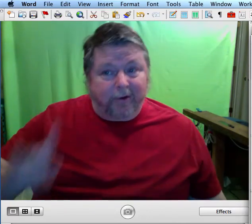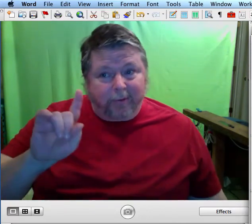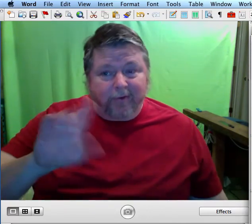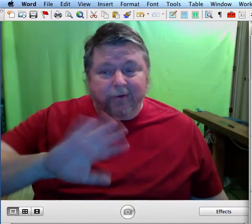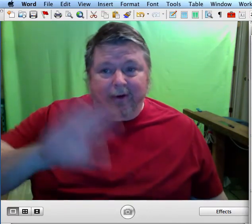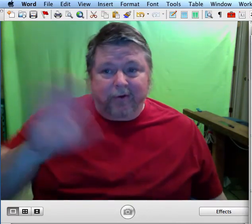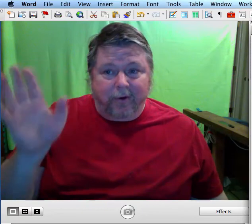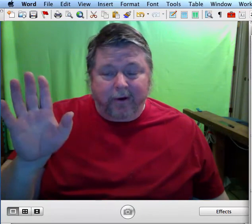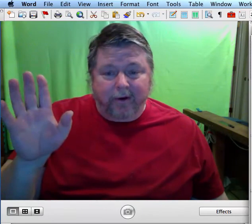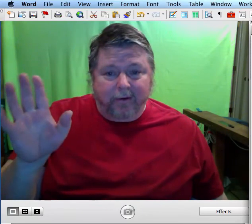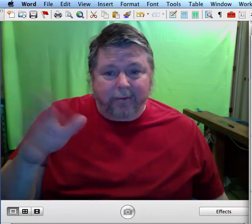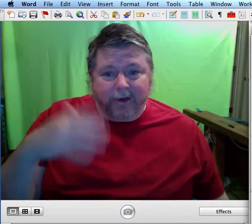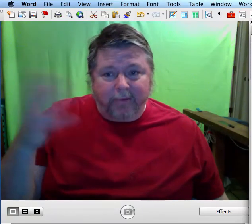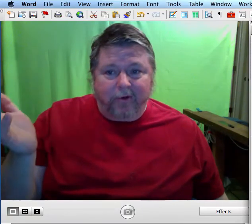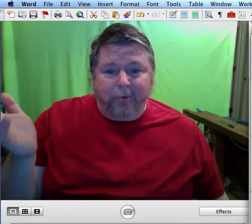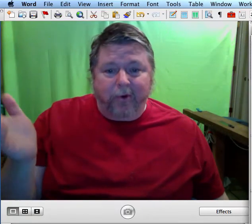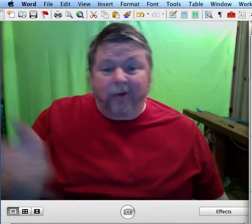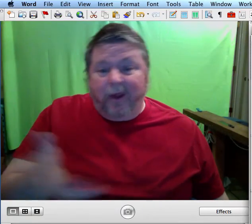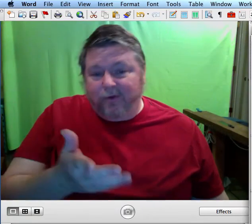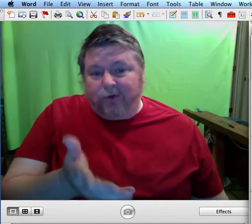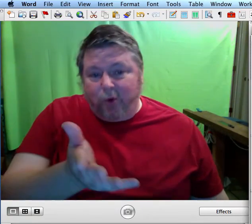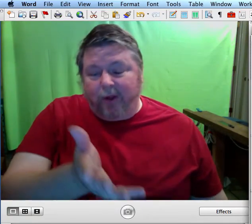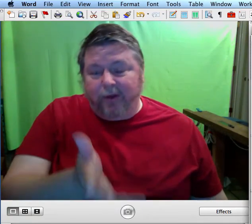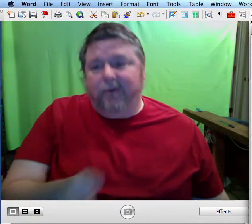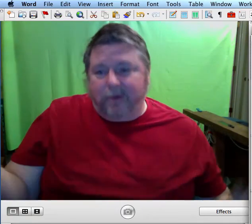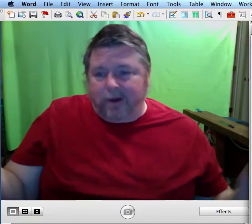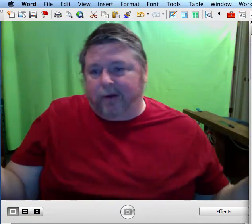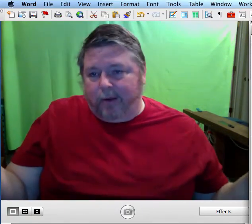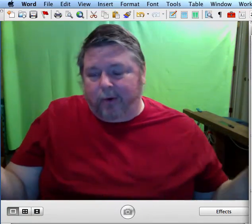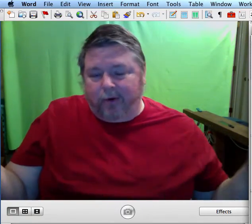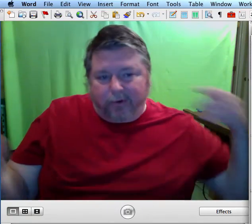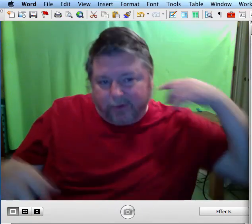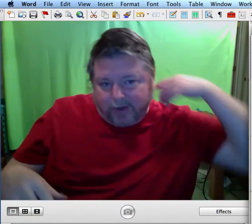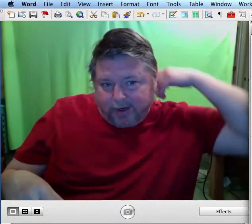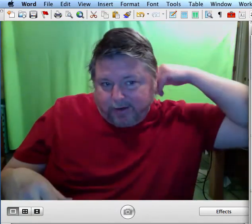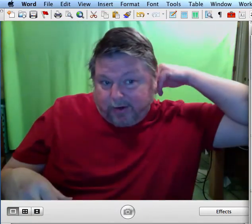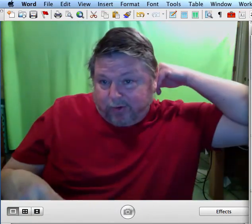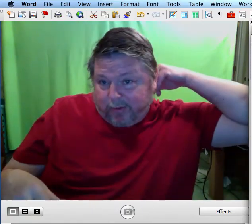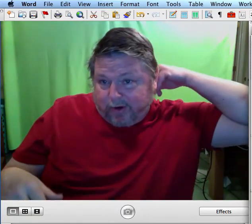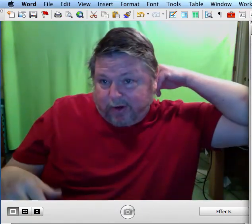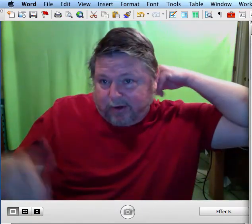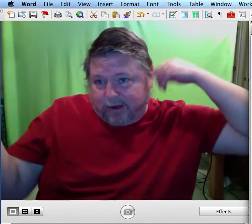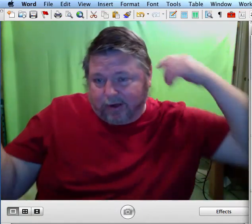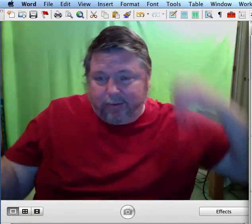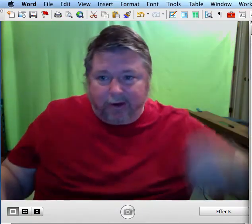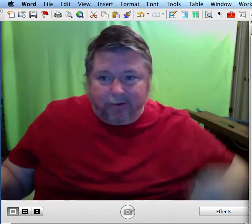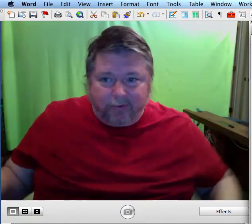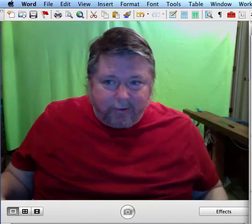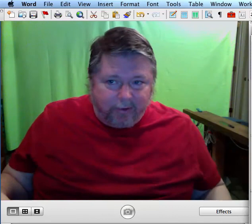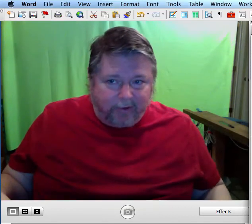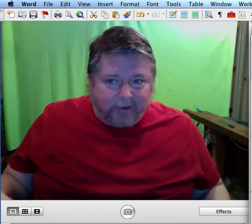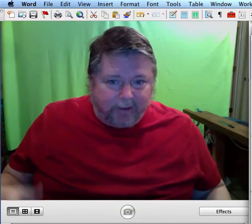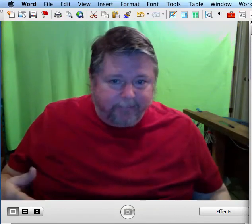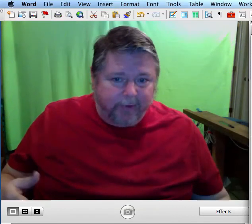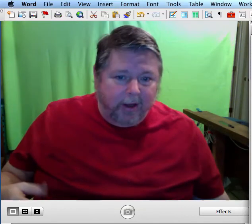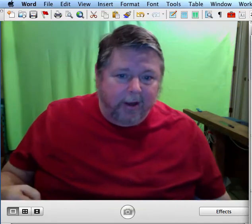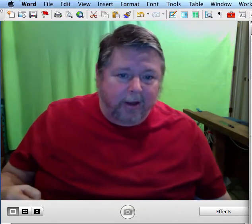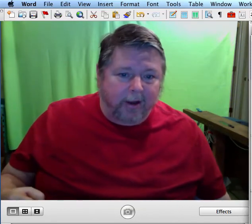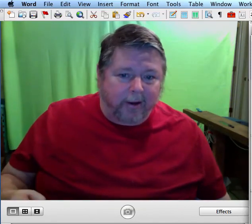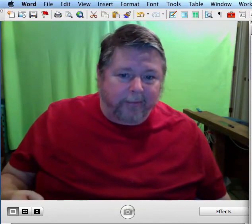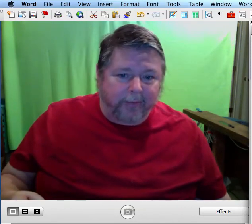it's for each observation, it's only up to 10 bonus points. Just do all these things and you get 10 bonus points. Don't do them all and I get to pick and choose how many points you get.